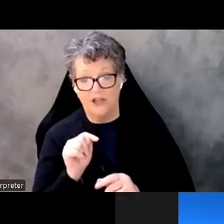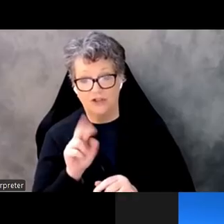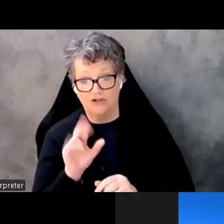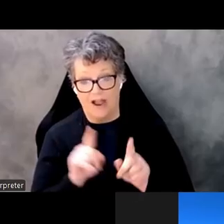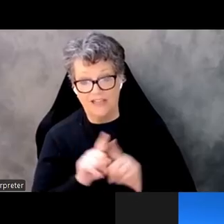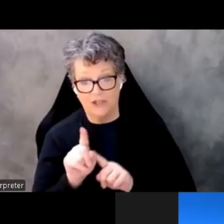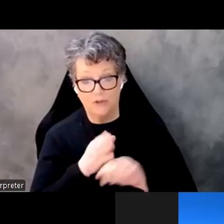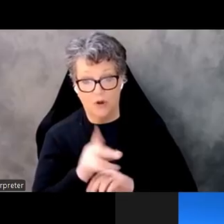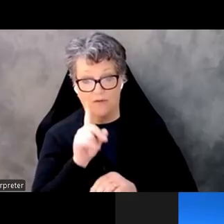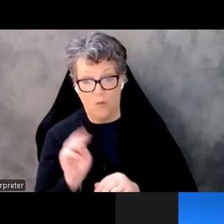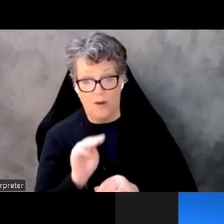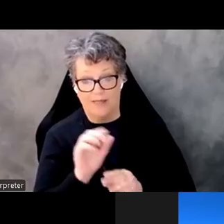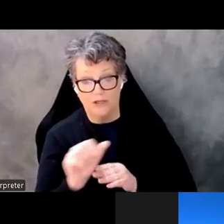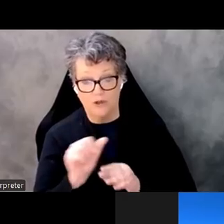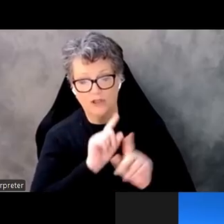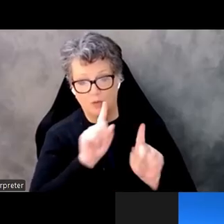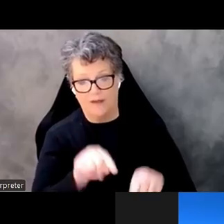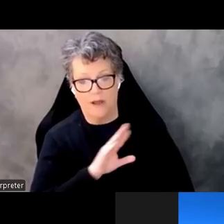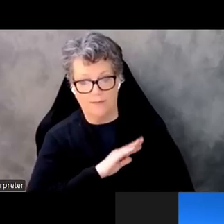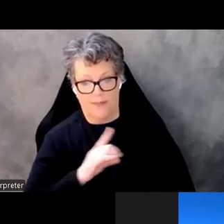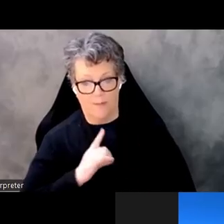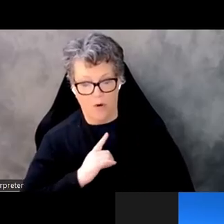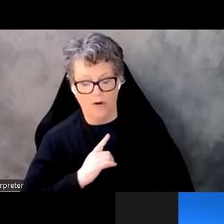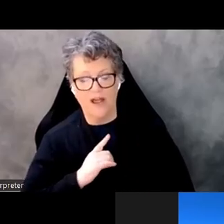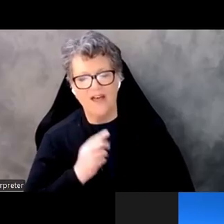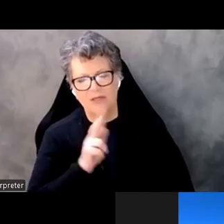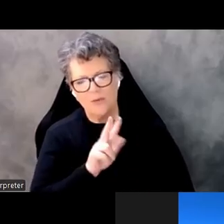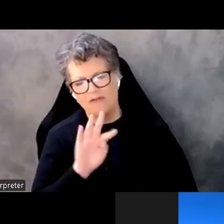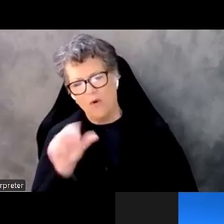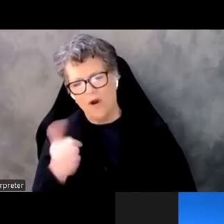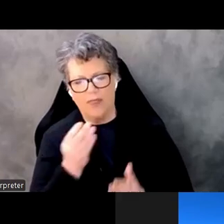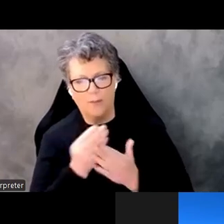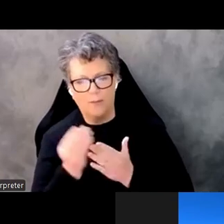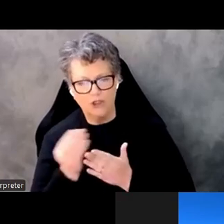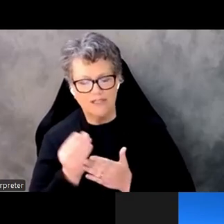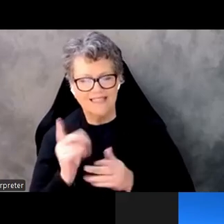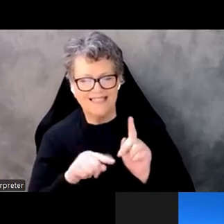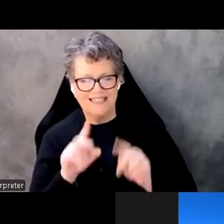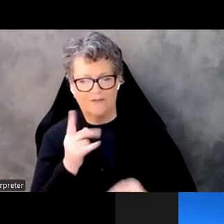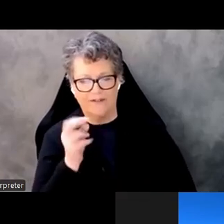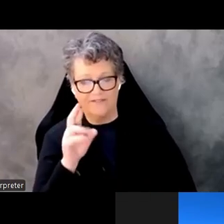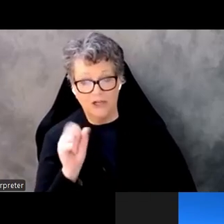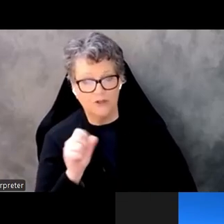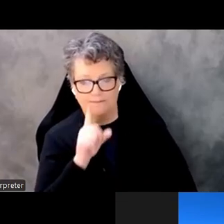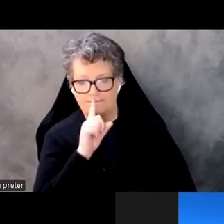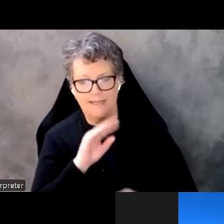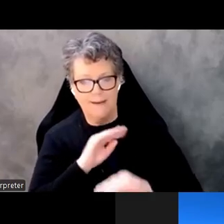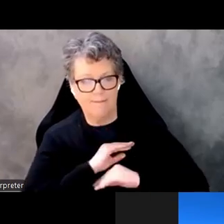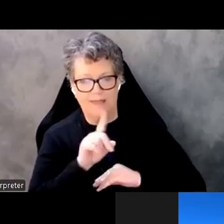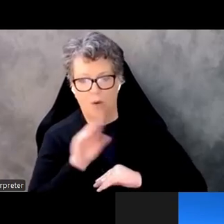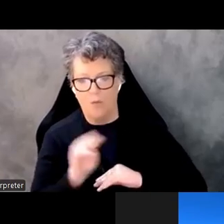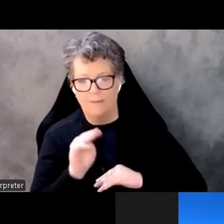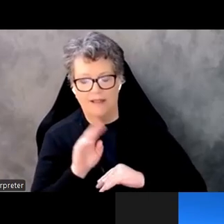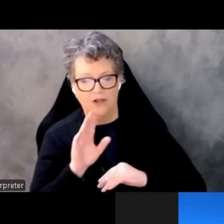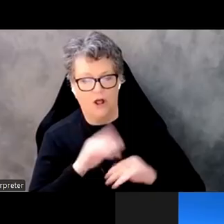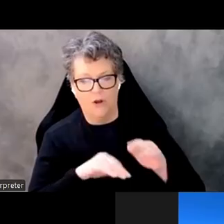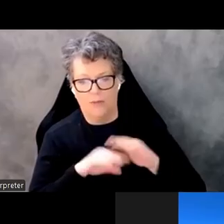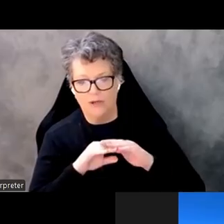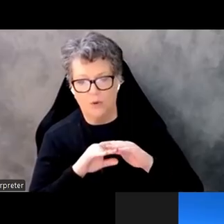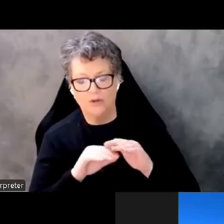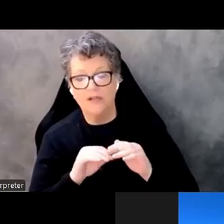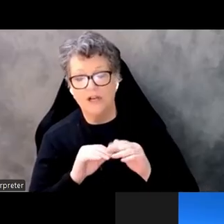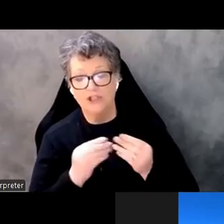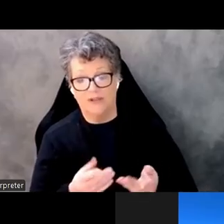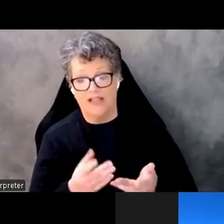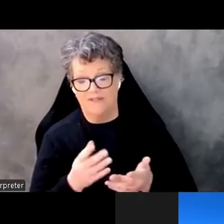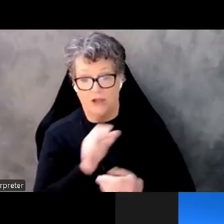million, it's required to come to the board. There were 3 or 4 other purchases, different vendors, but they did not meet that $1 million threshold. So given our